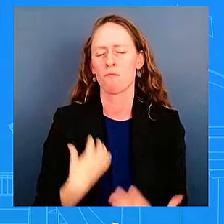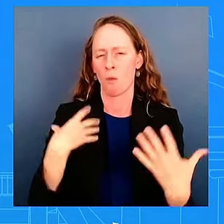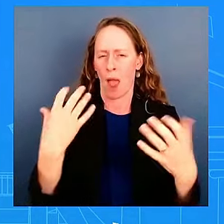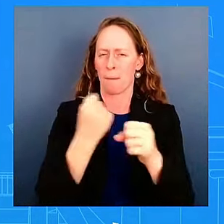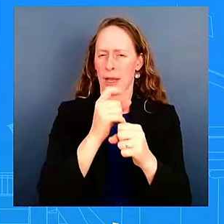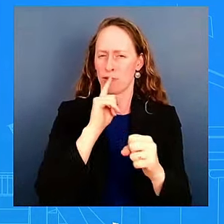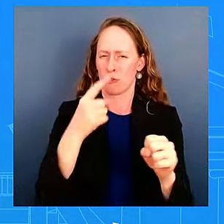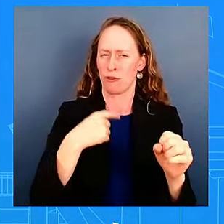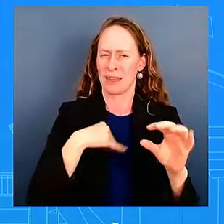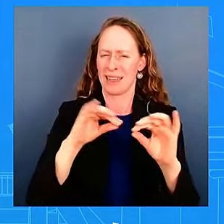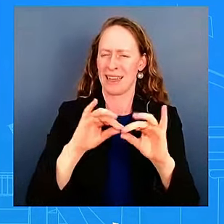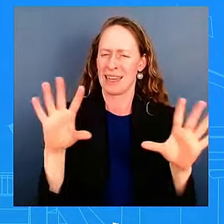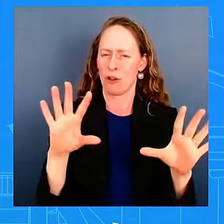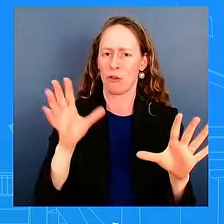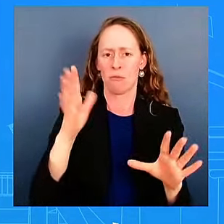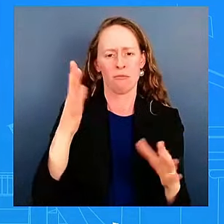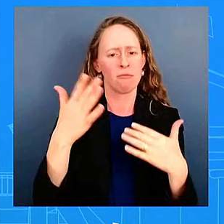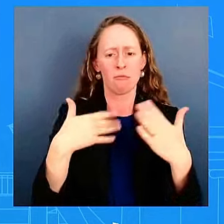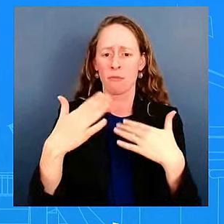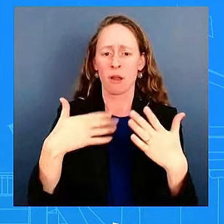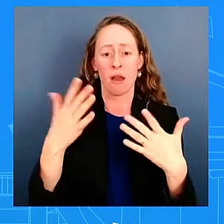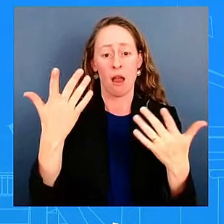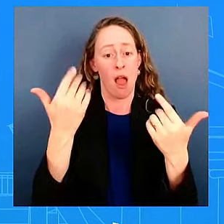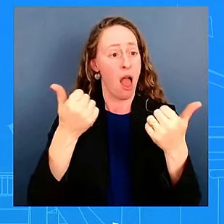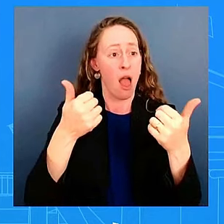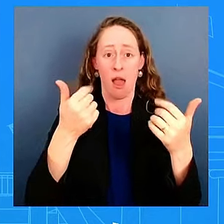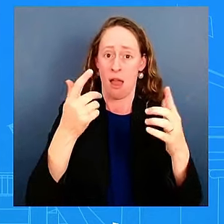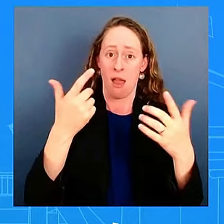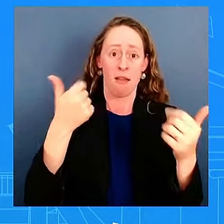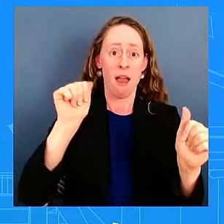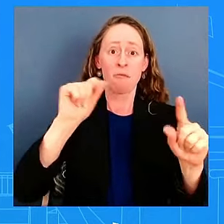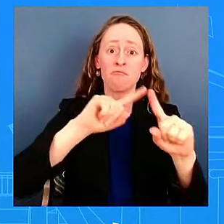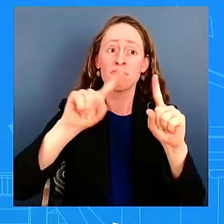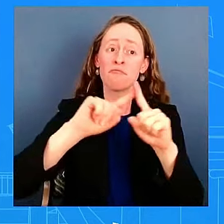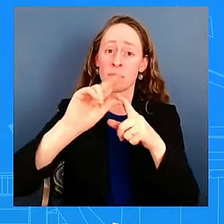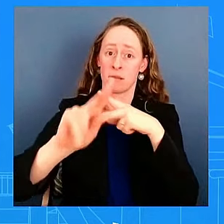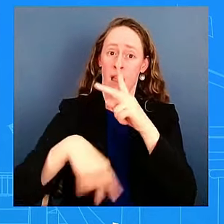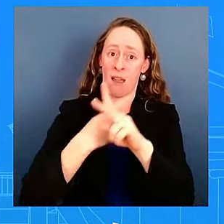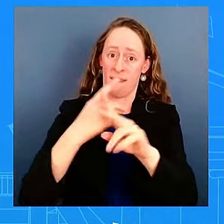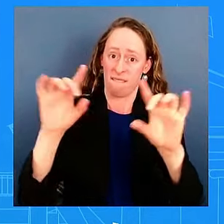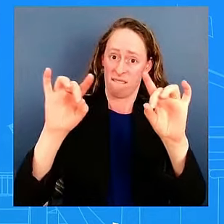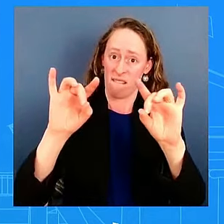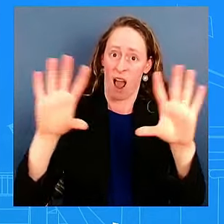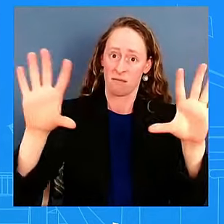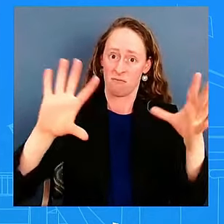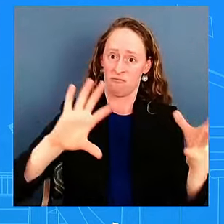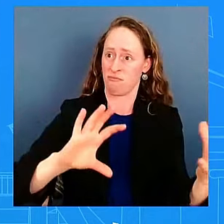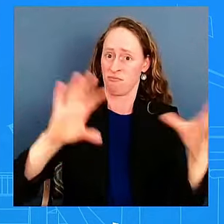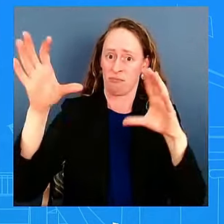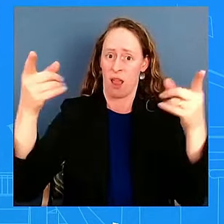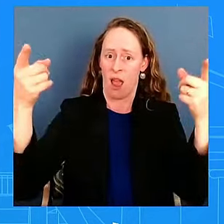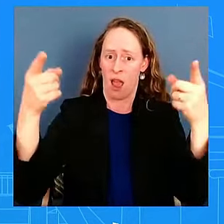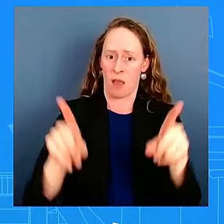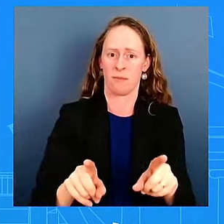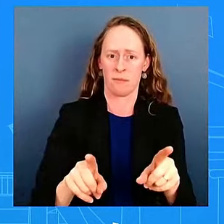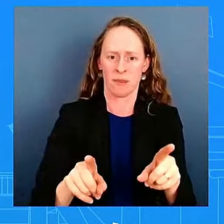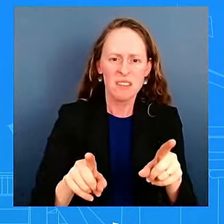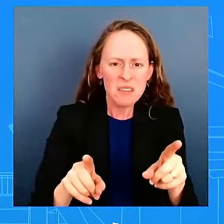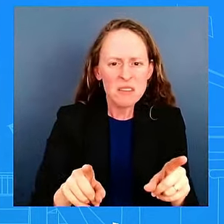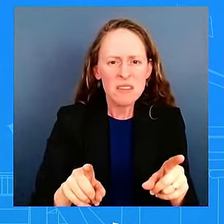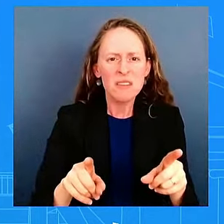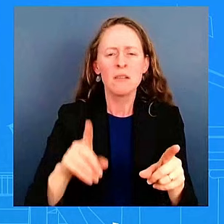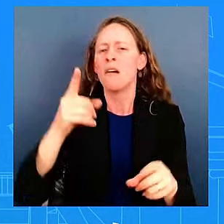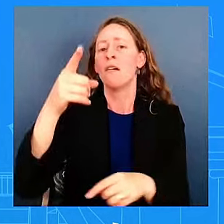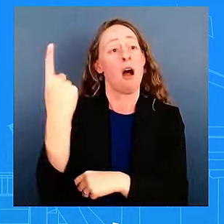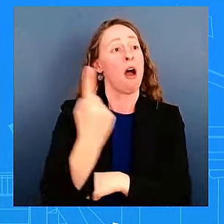that comes up across the country. The president has always spoken out forcefully